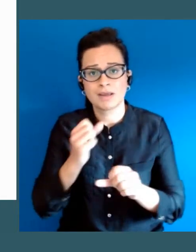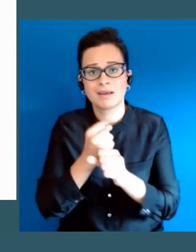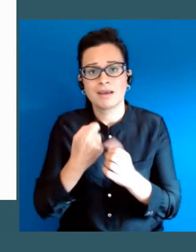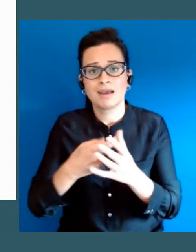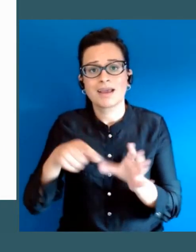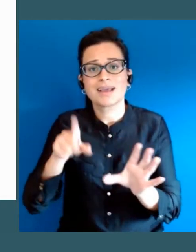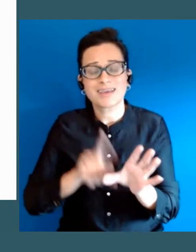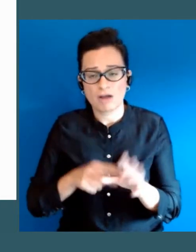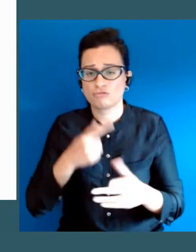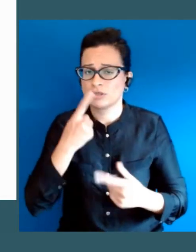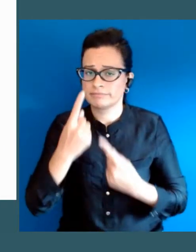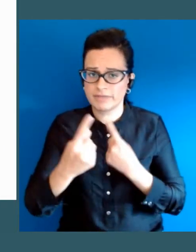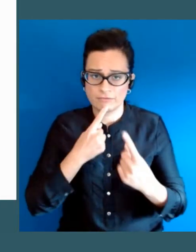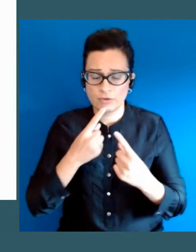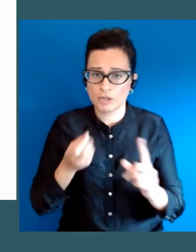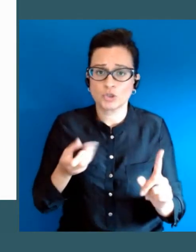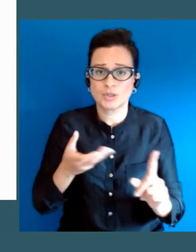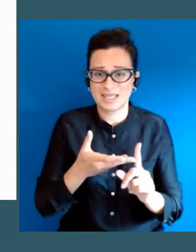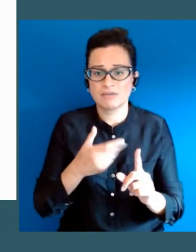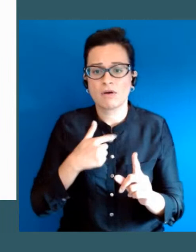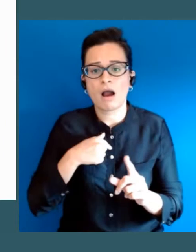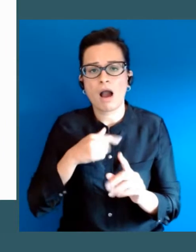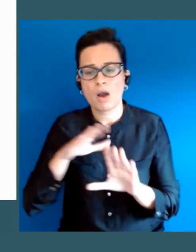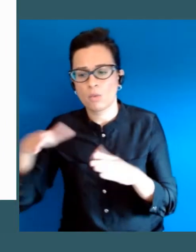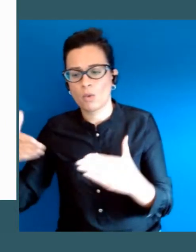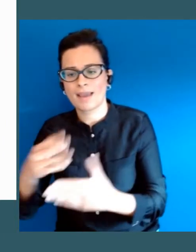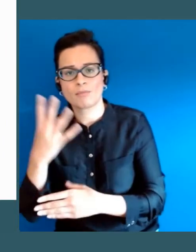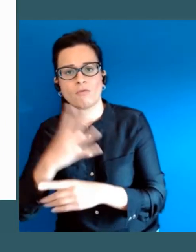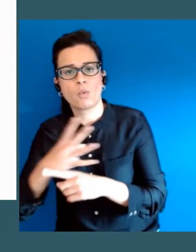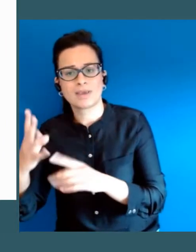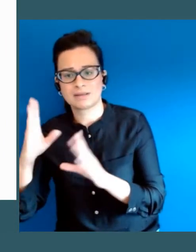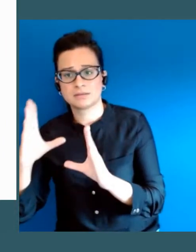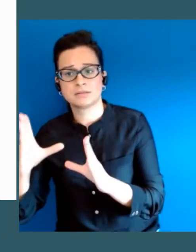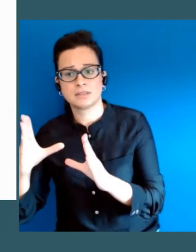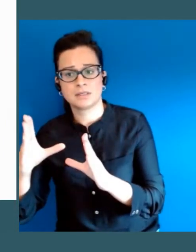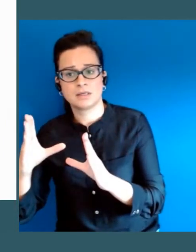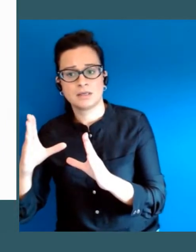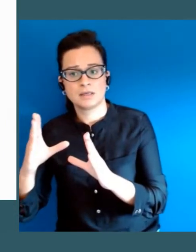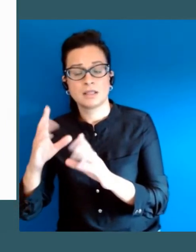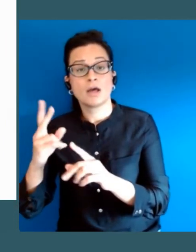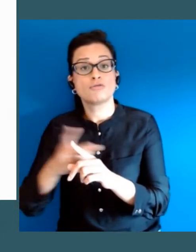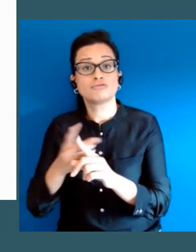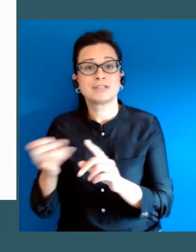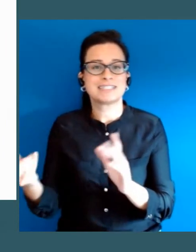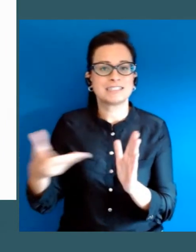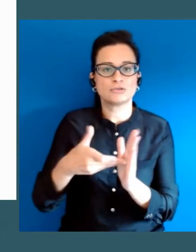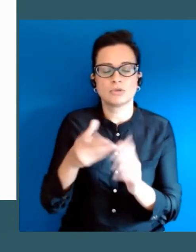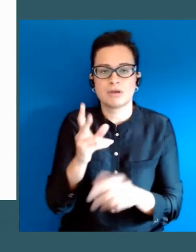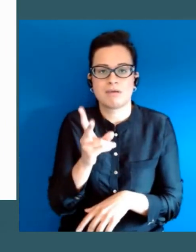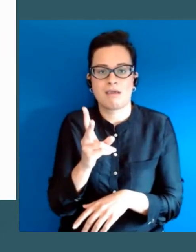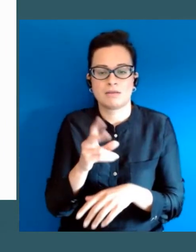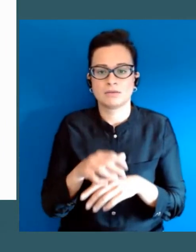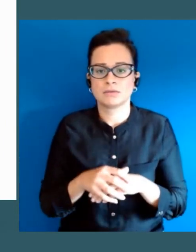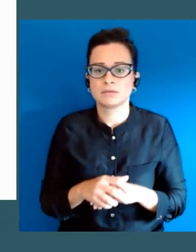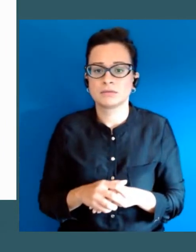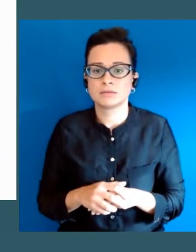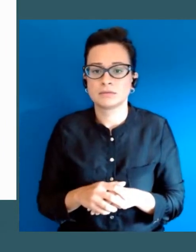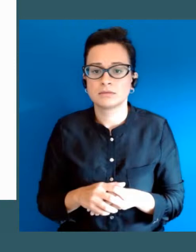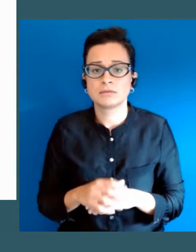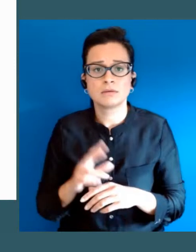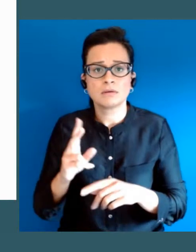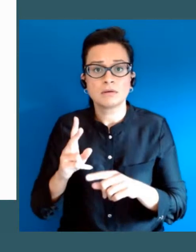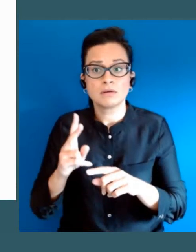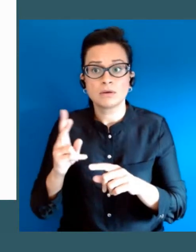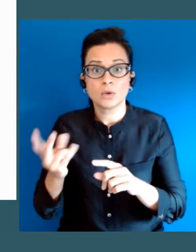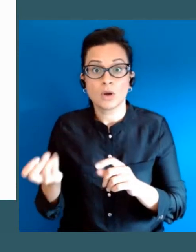more likely will go to the 4 weeks, and then we would reintroduce back into the diet. And that reintroduction is usually over the course of